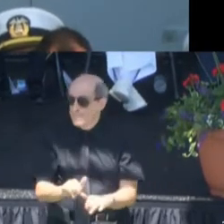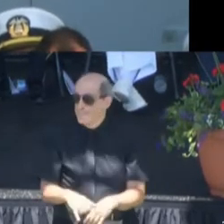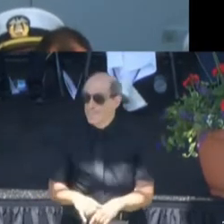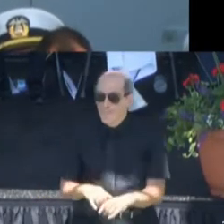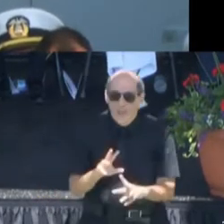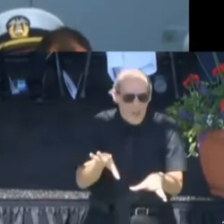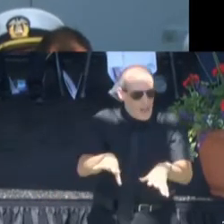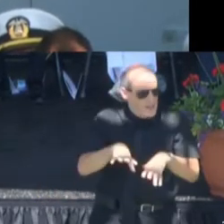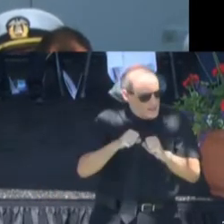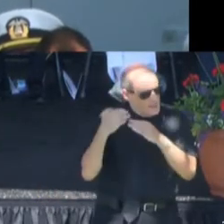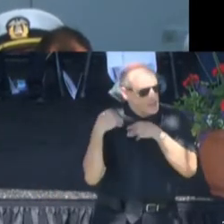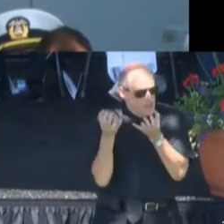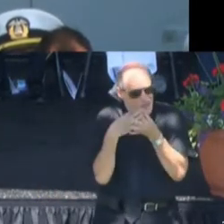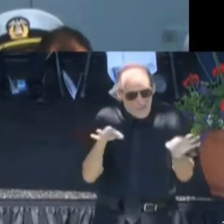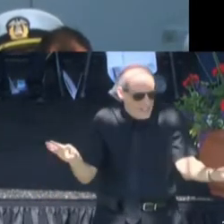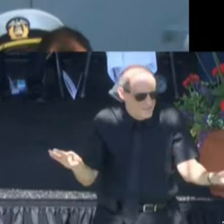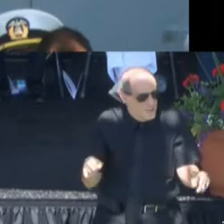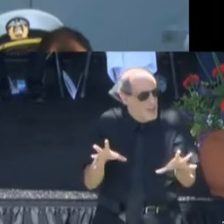That I take this obligation freely,